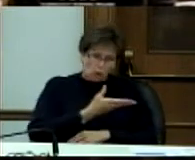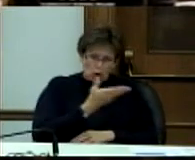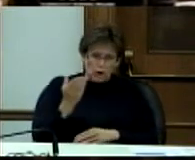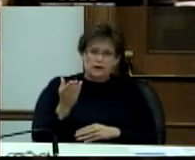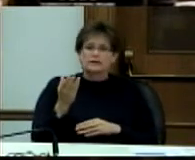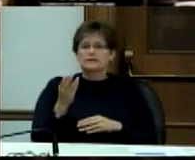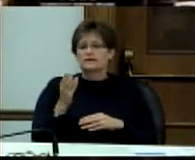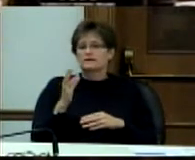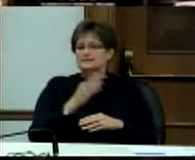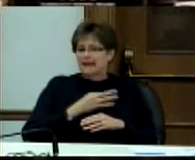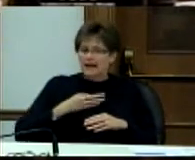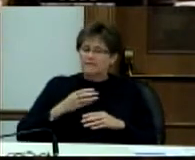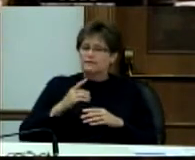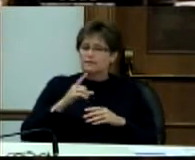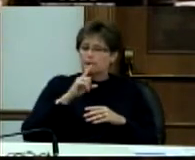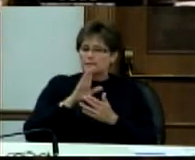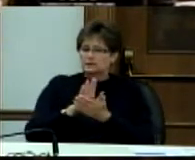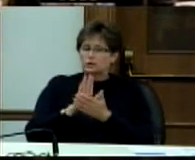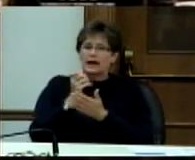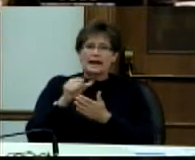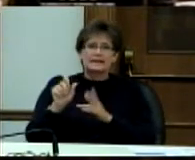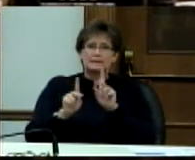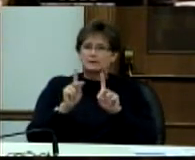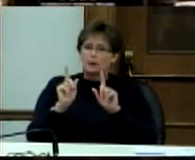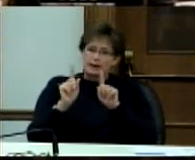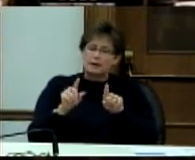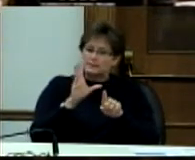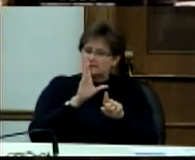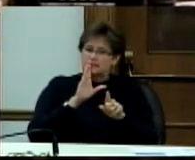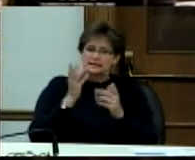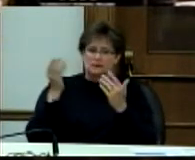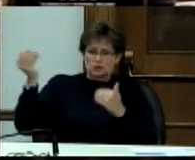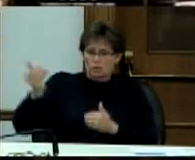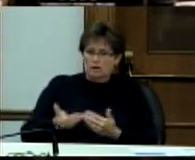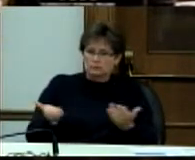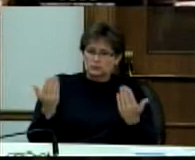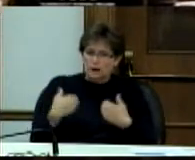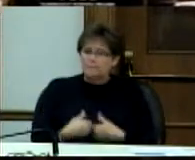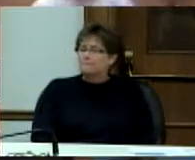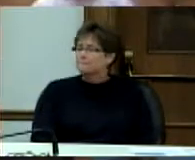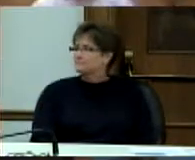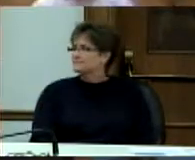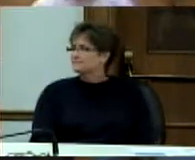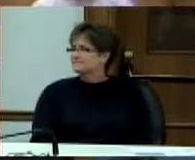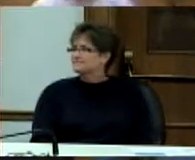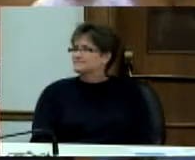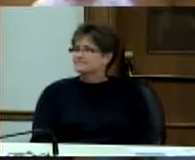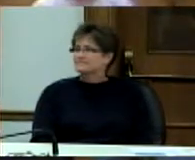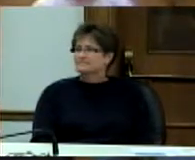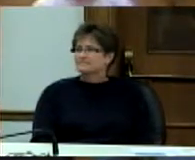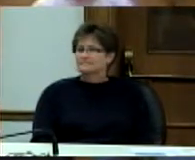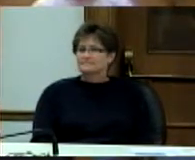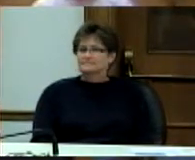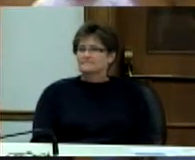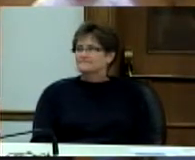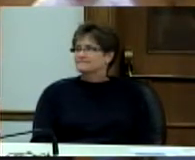of the district. So with that, any community members who would like to come forward and speak at this time?